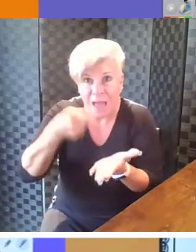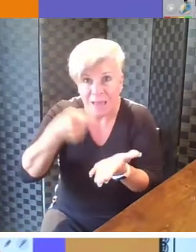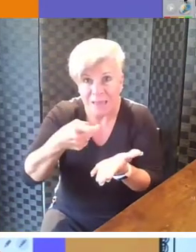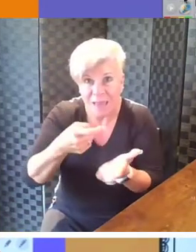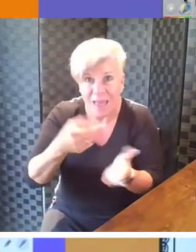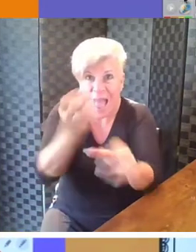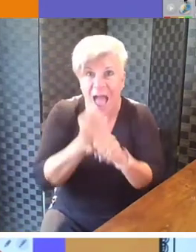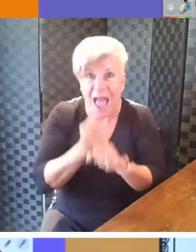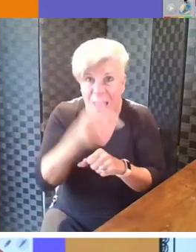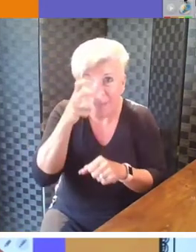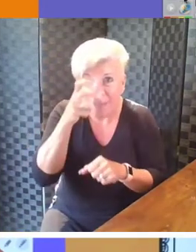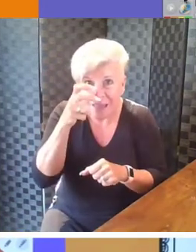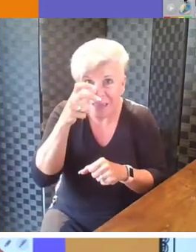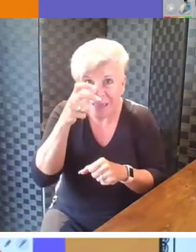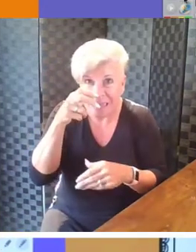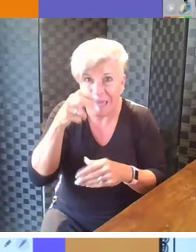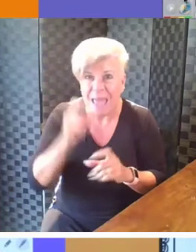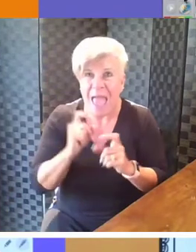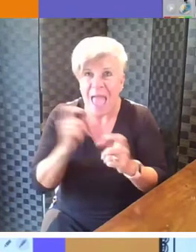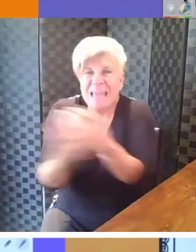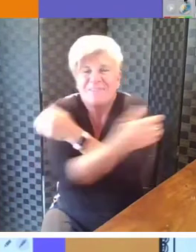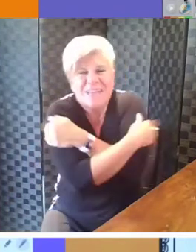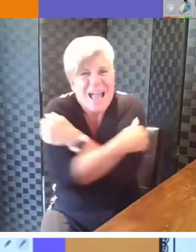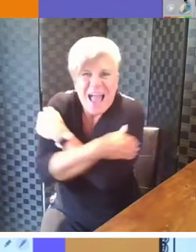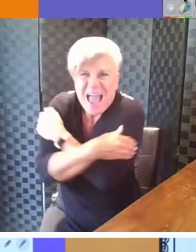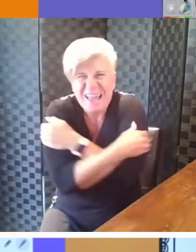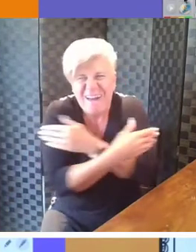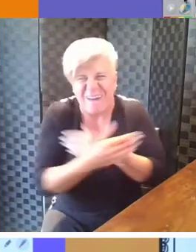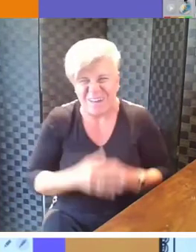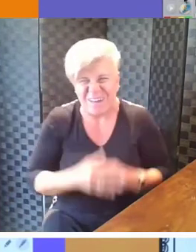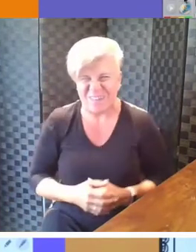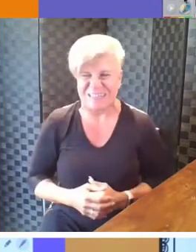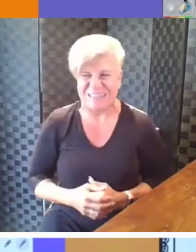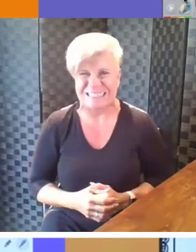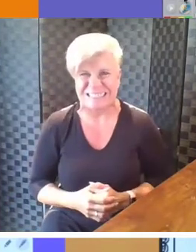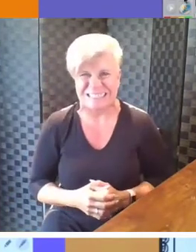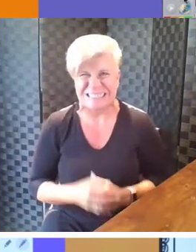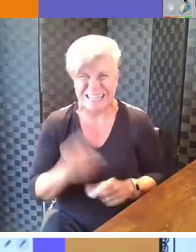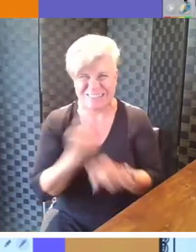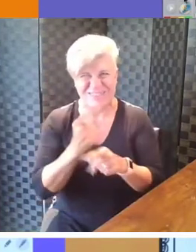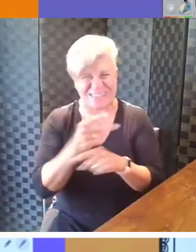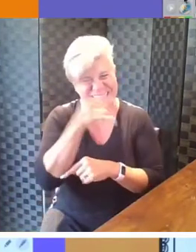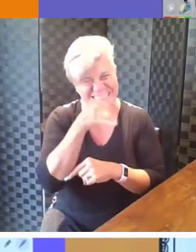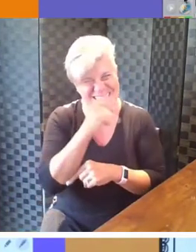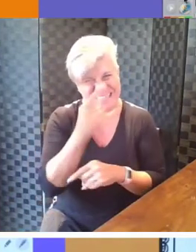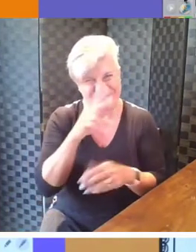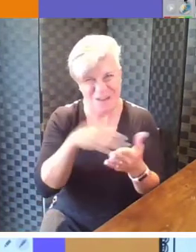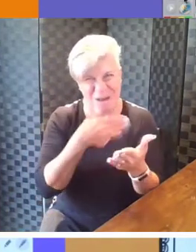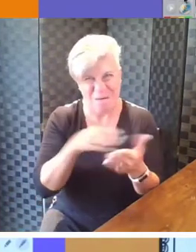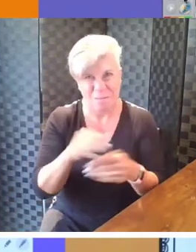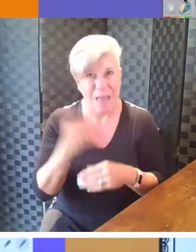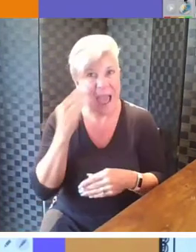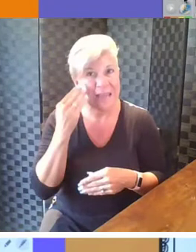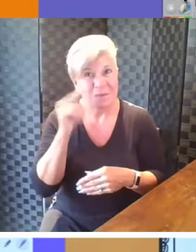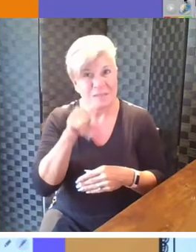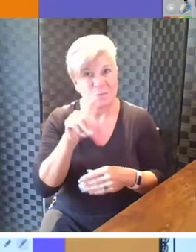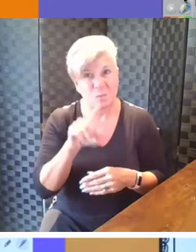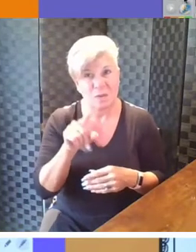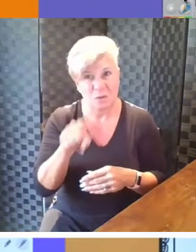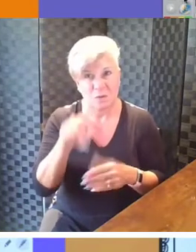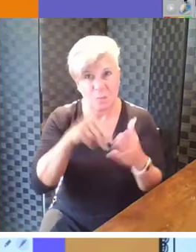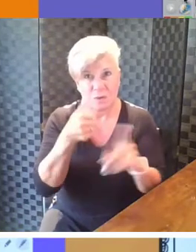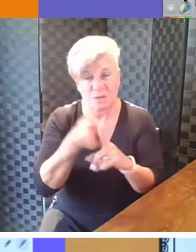mug. I caught a bug and gave it a hug. That's probably the silliest one. Now I know this one you can